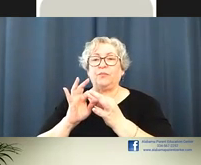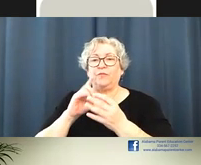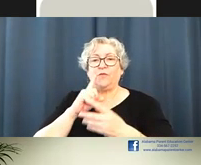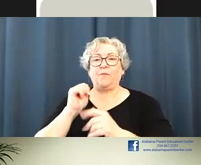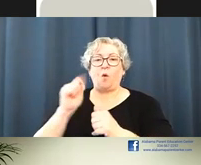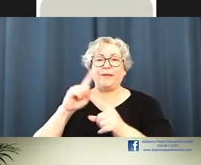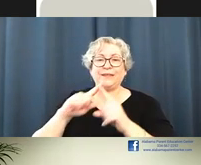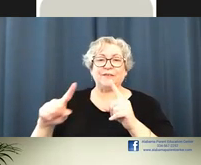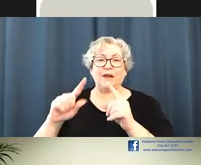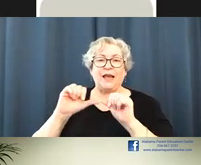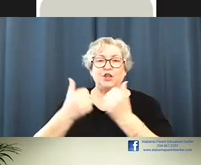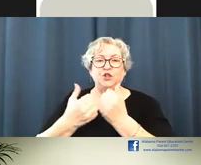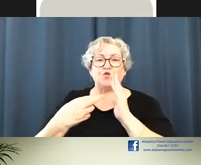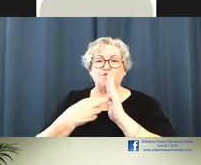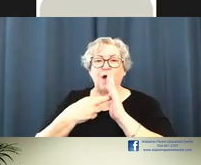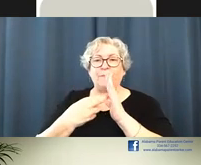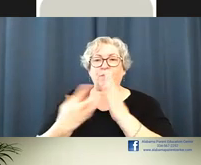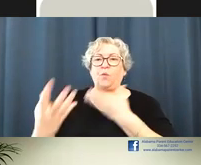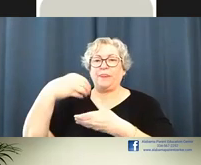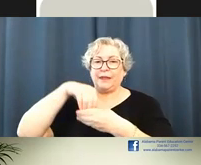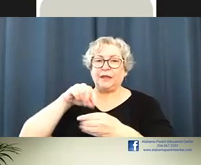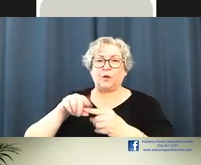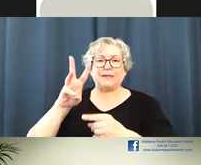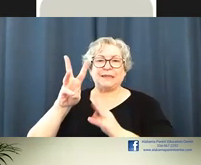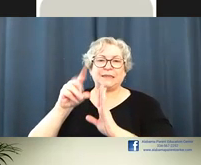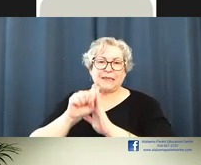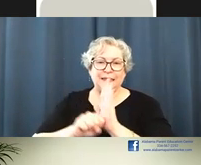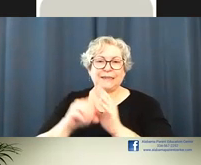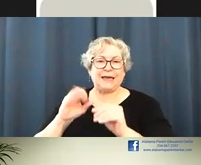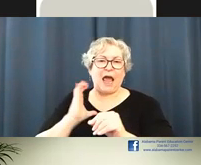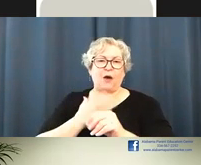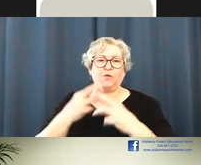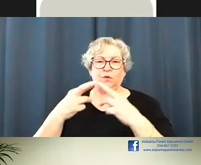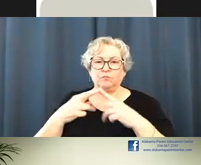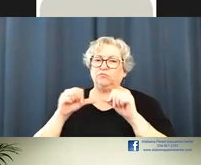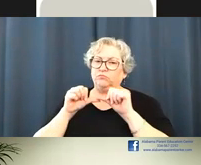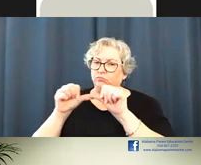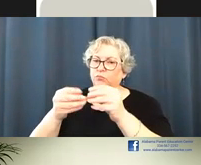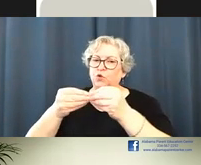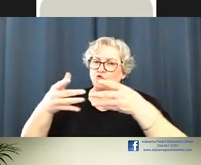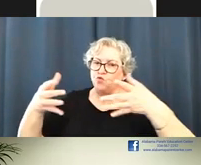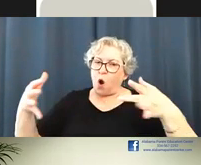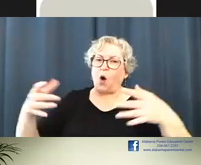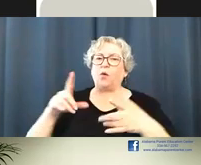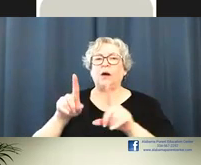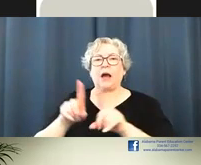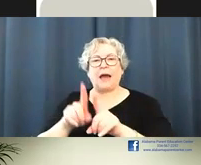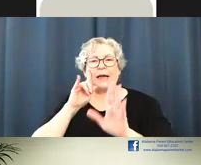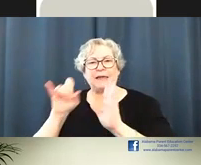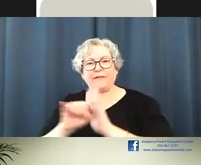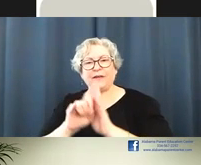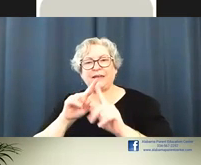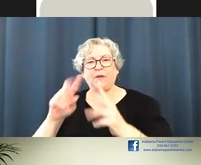agency representatives within the six states and within our region are continuing to grow, as our identified partners